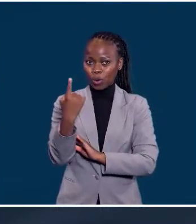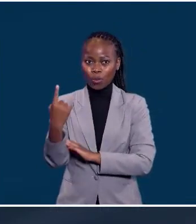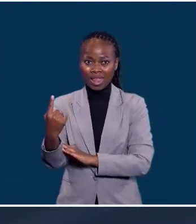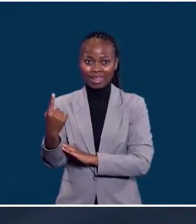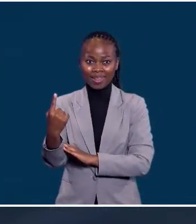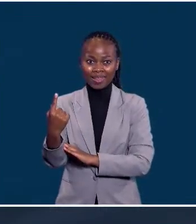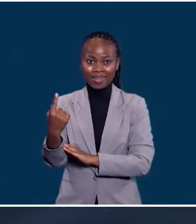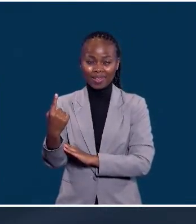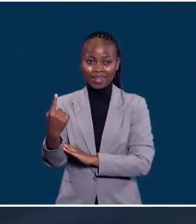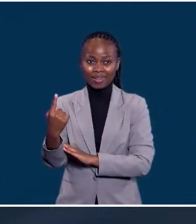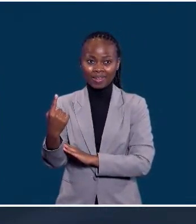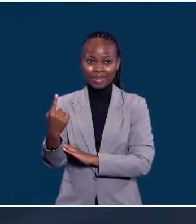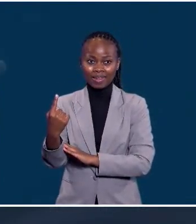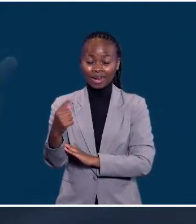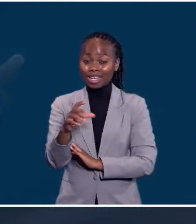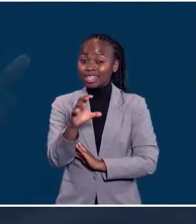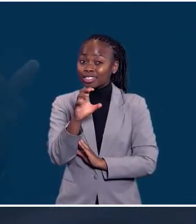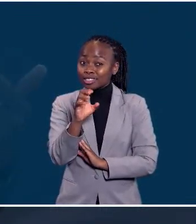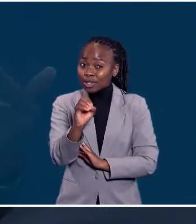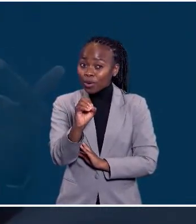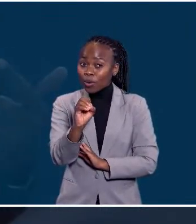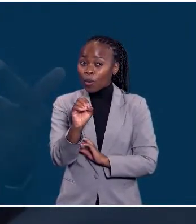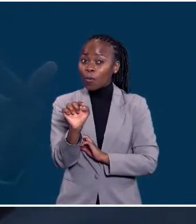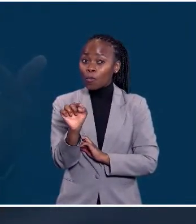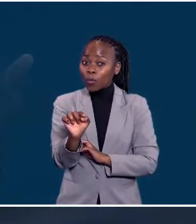Theo, 0.2.